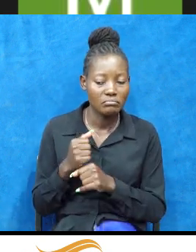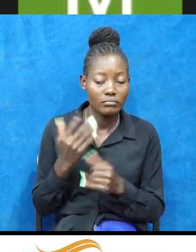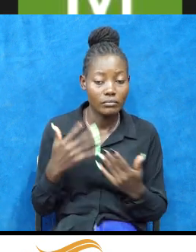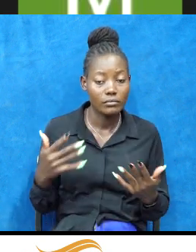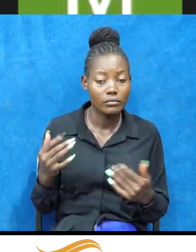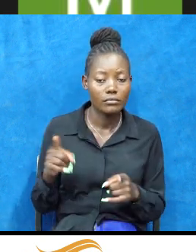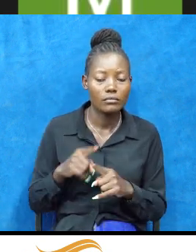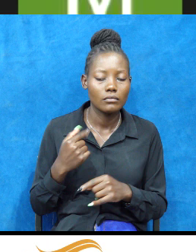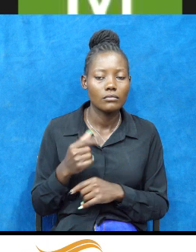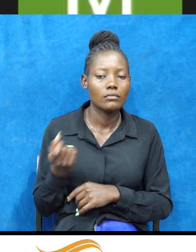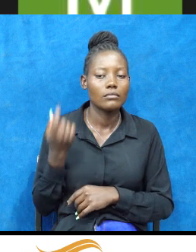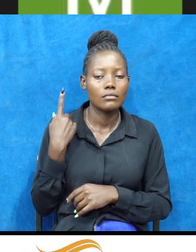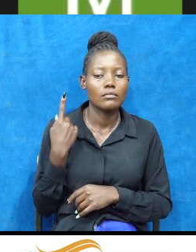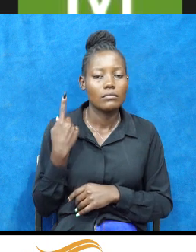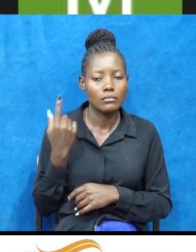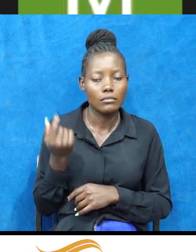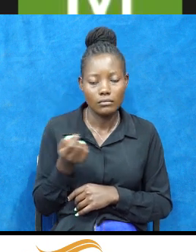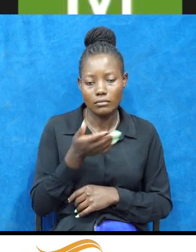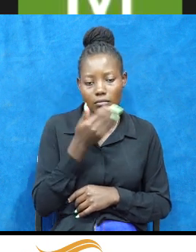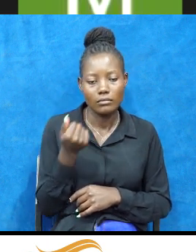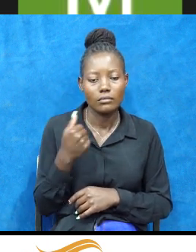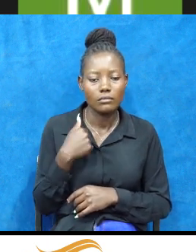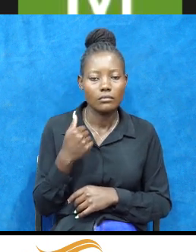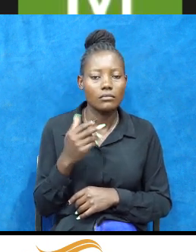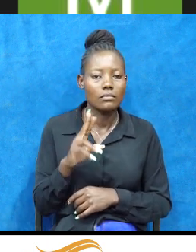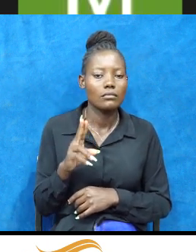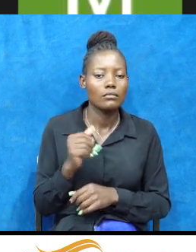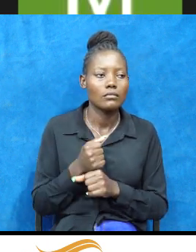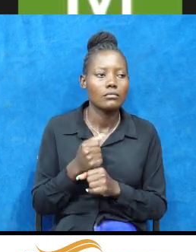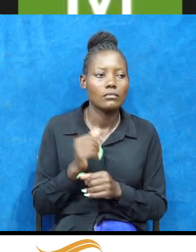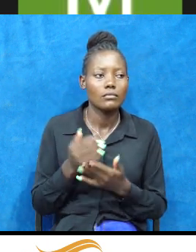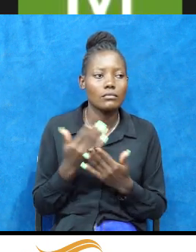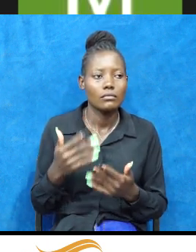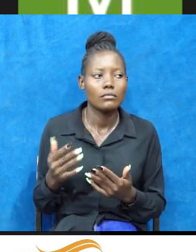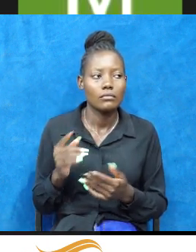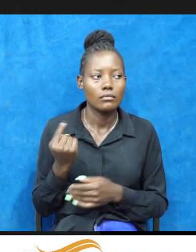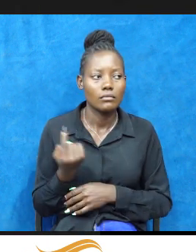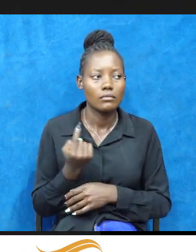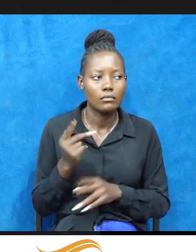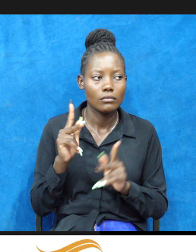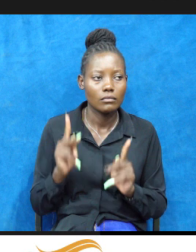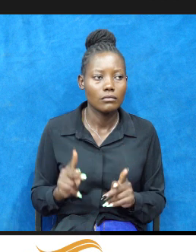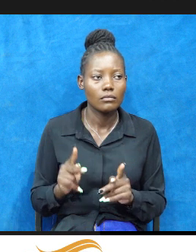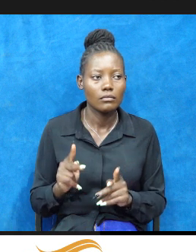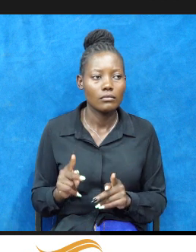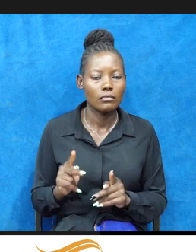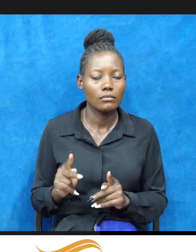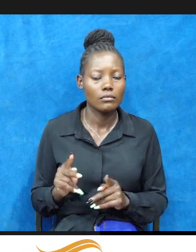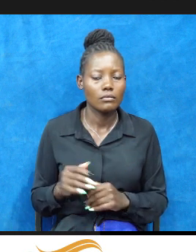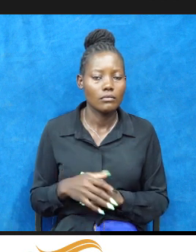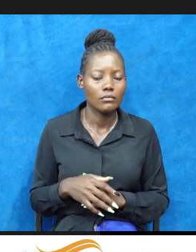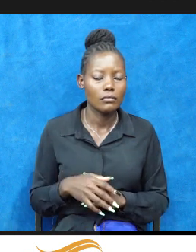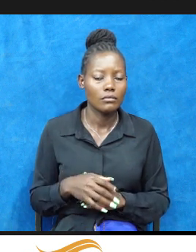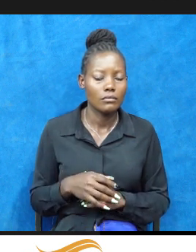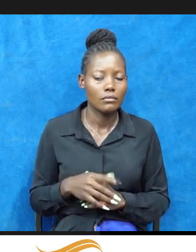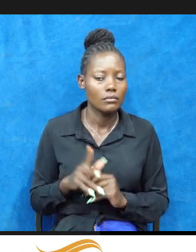little differently. We understand a little better now that you don't have to do something every single day, or a little less can be a great